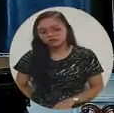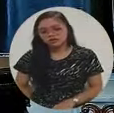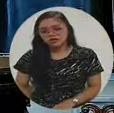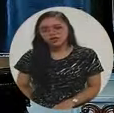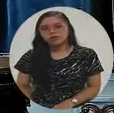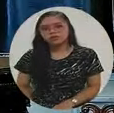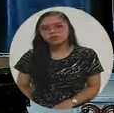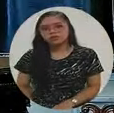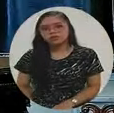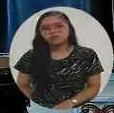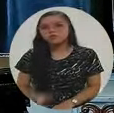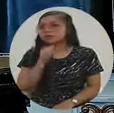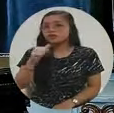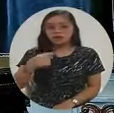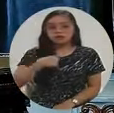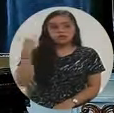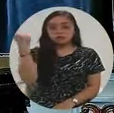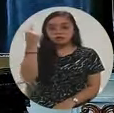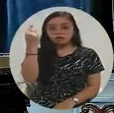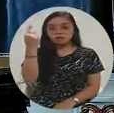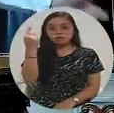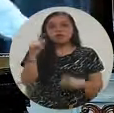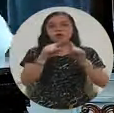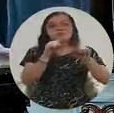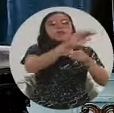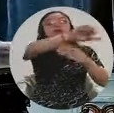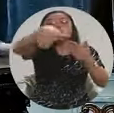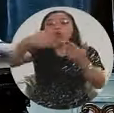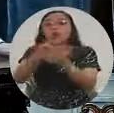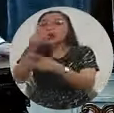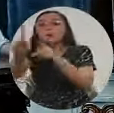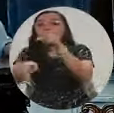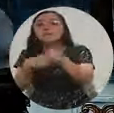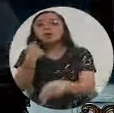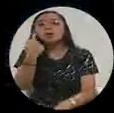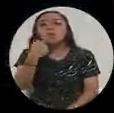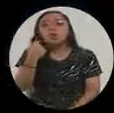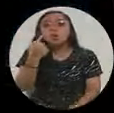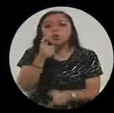at that day, but not to me only, but unto all them also